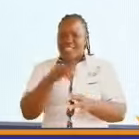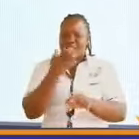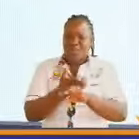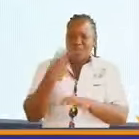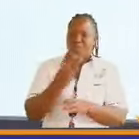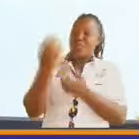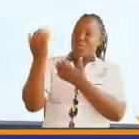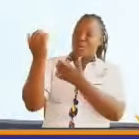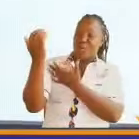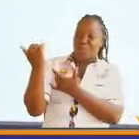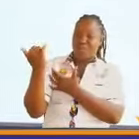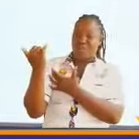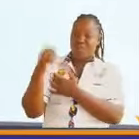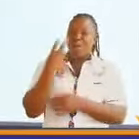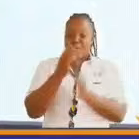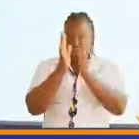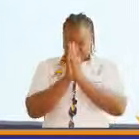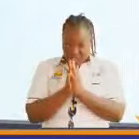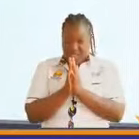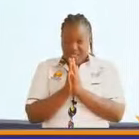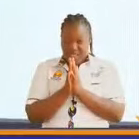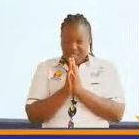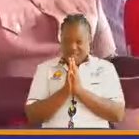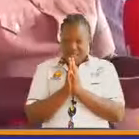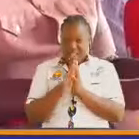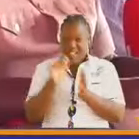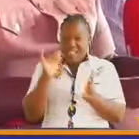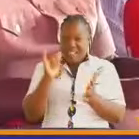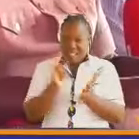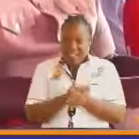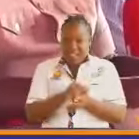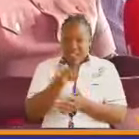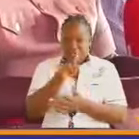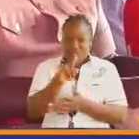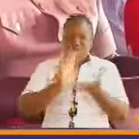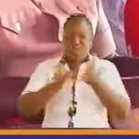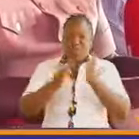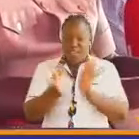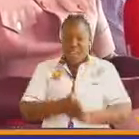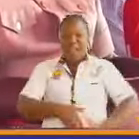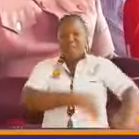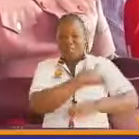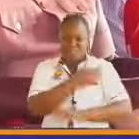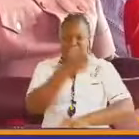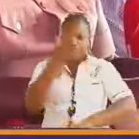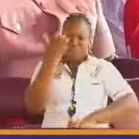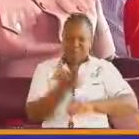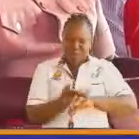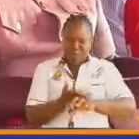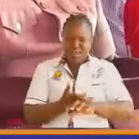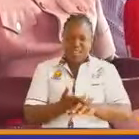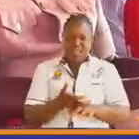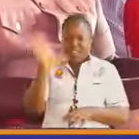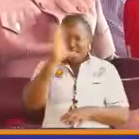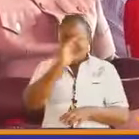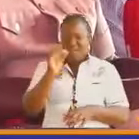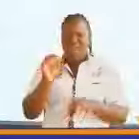hope and we pray that he will become the chief cornerstone at the Africa Union. And we thank